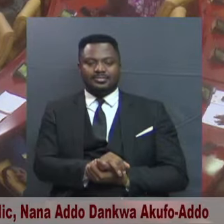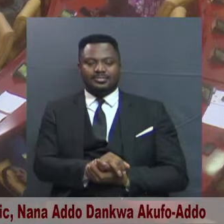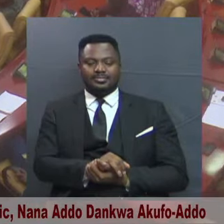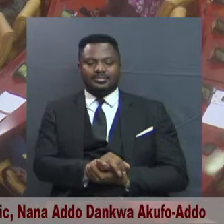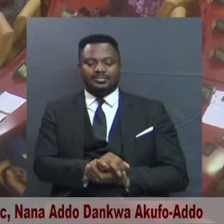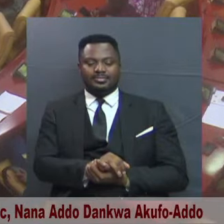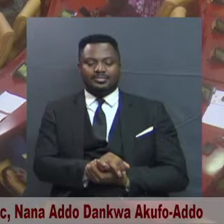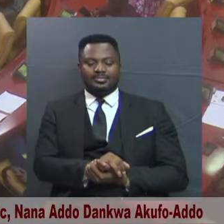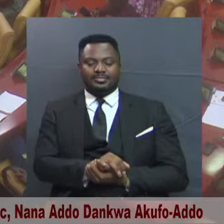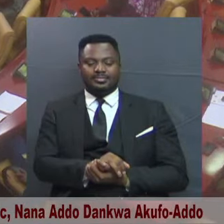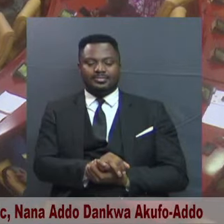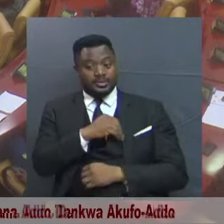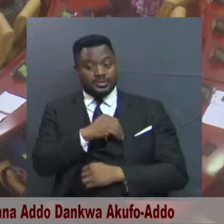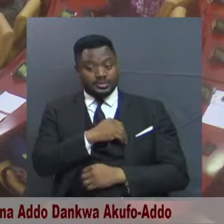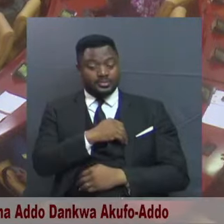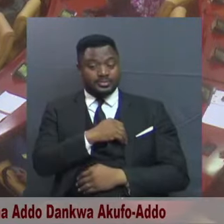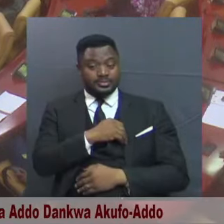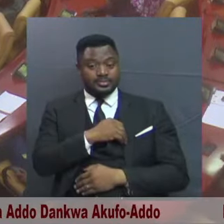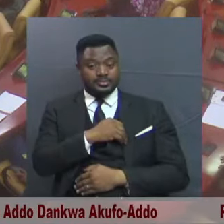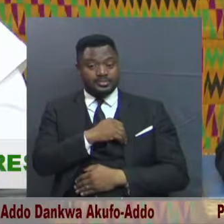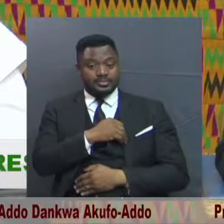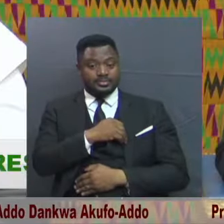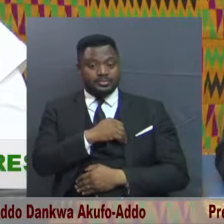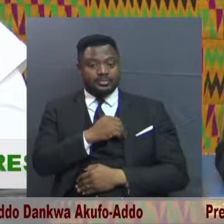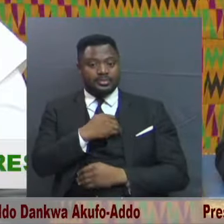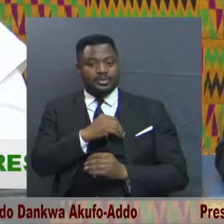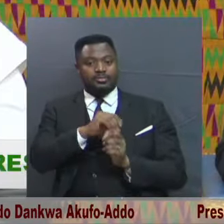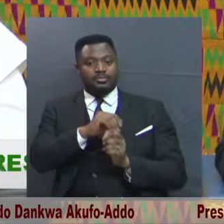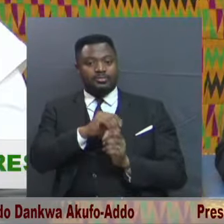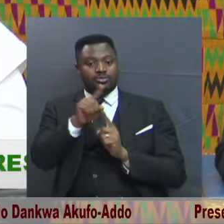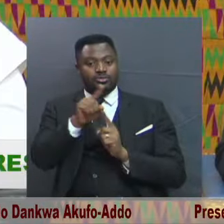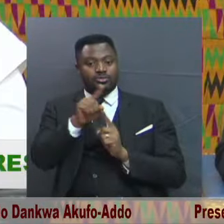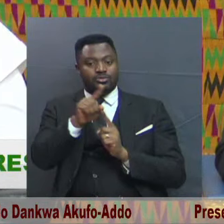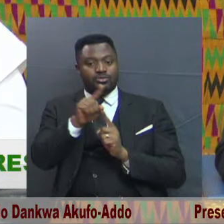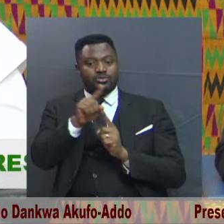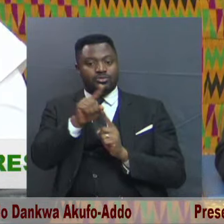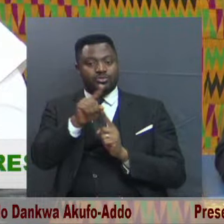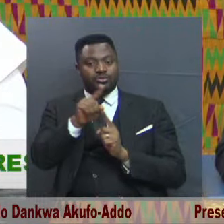honorable members I put the question